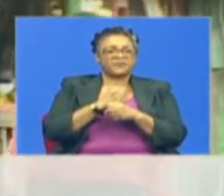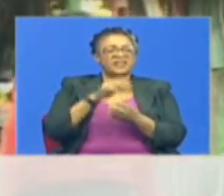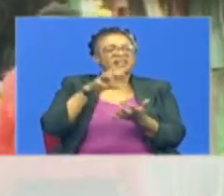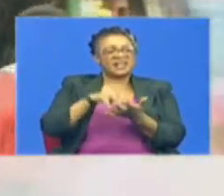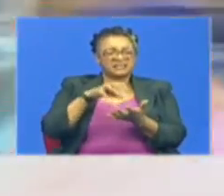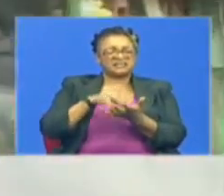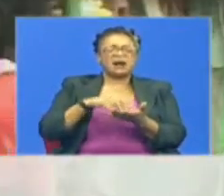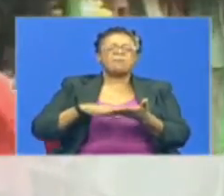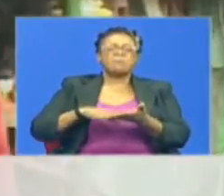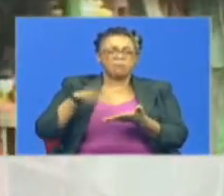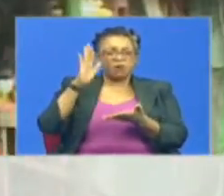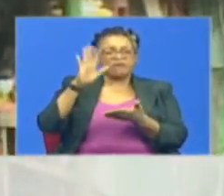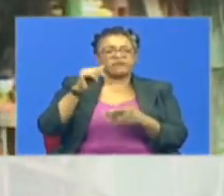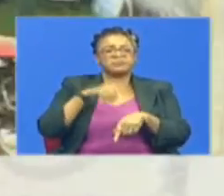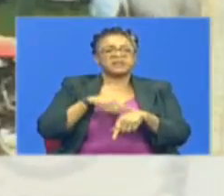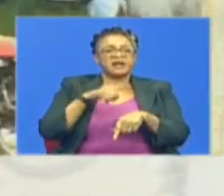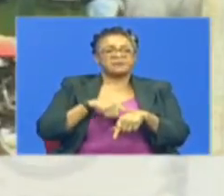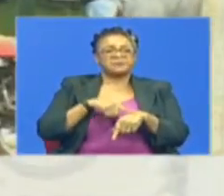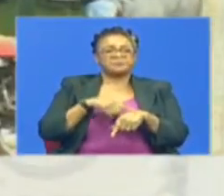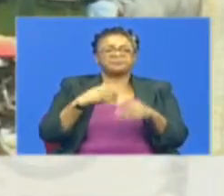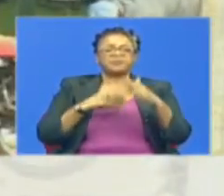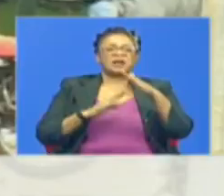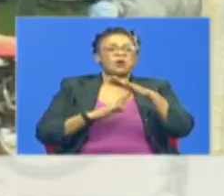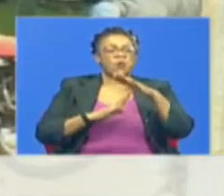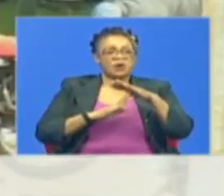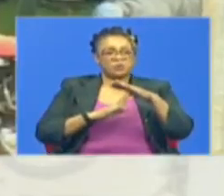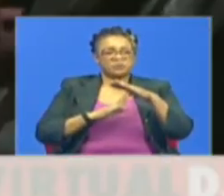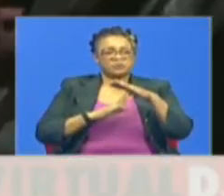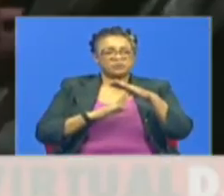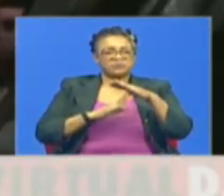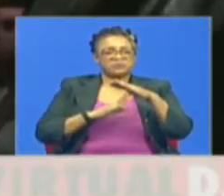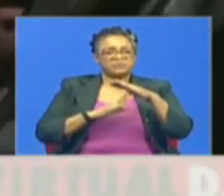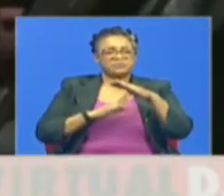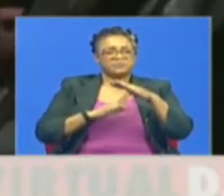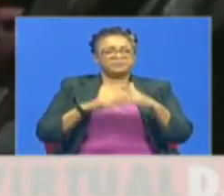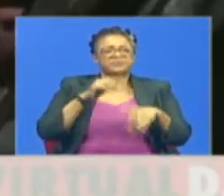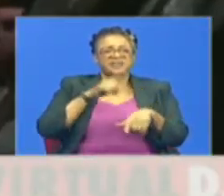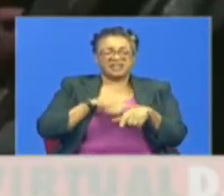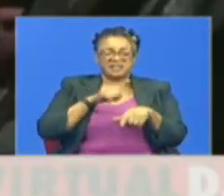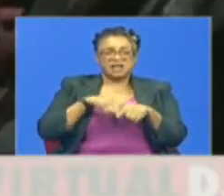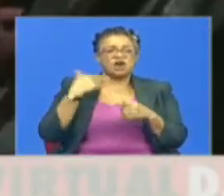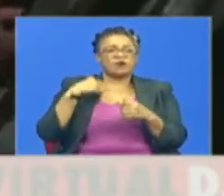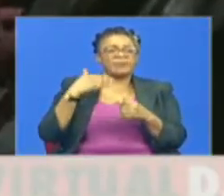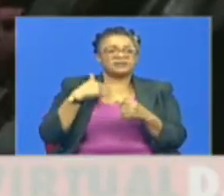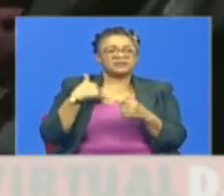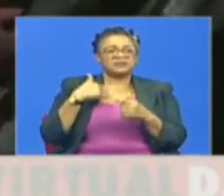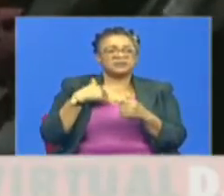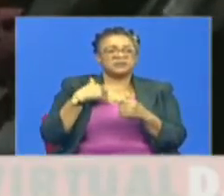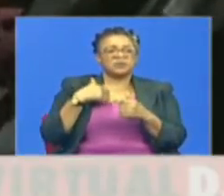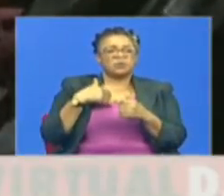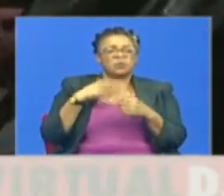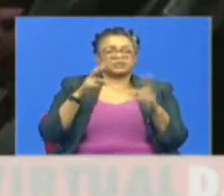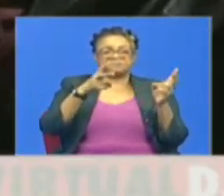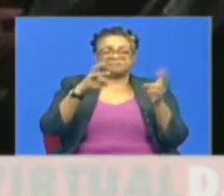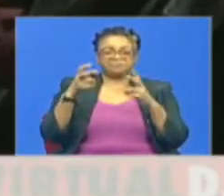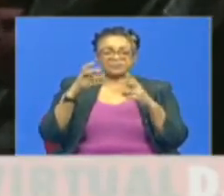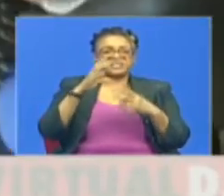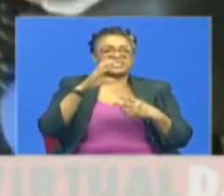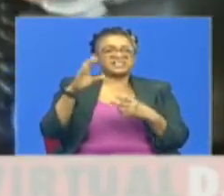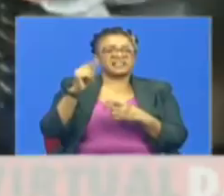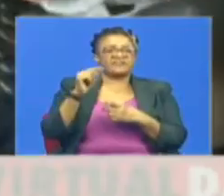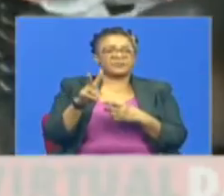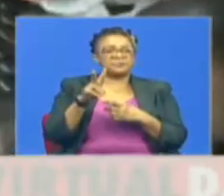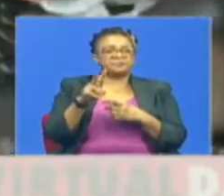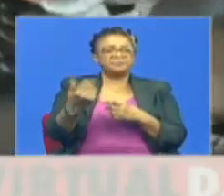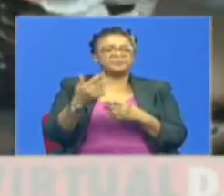increased since the country was in the grips of the coronavirus pandemic. One such robbery in Nyamacho was caught on CCTV. A